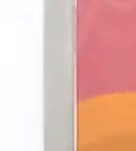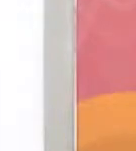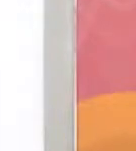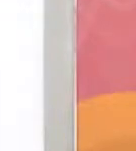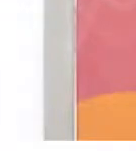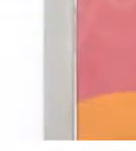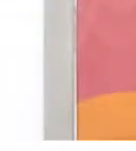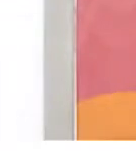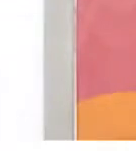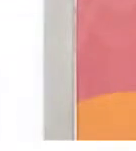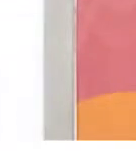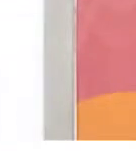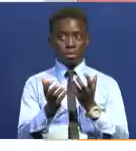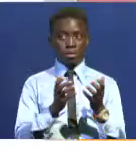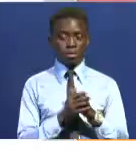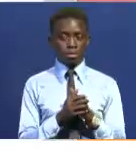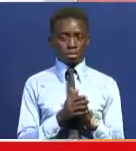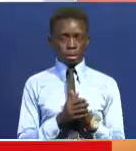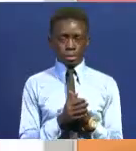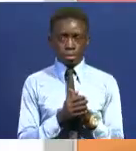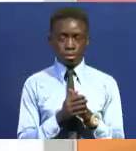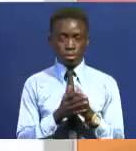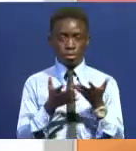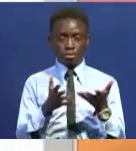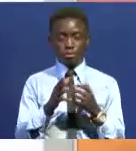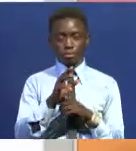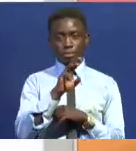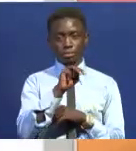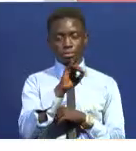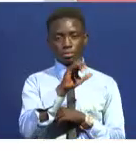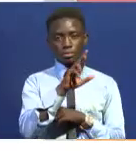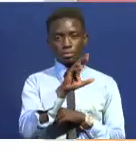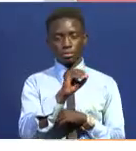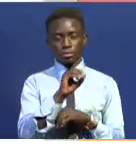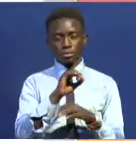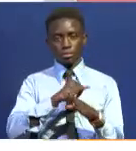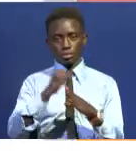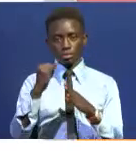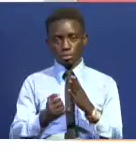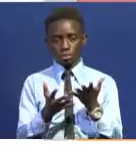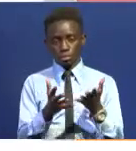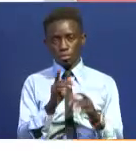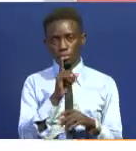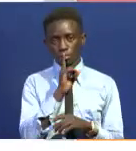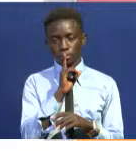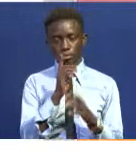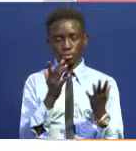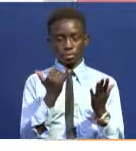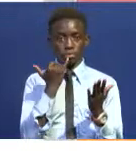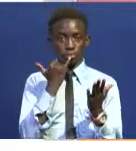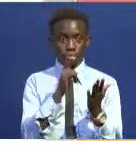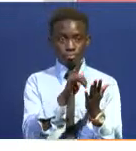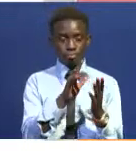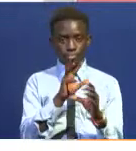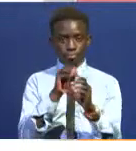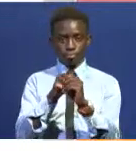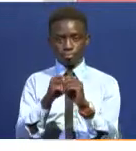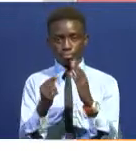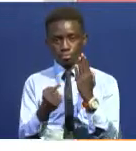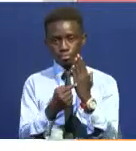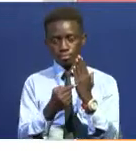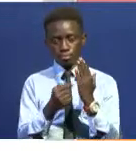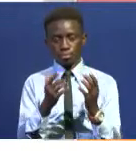Still on business tonight, now microinsurance underwriters have been urged to leverage smartphone penetration and technology to drive uptake